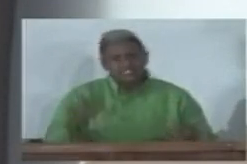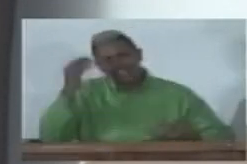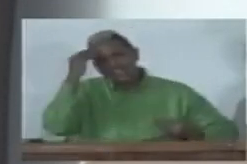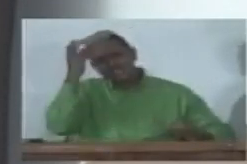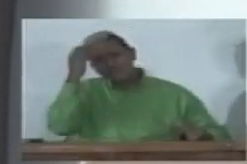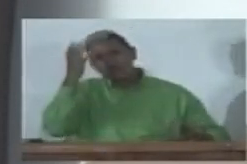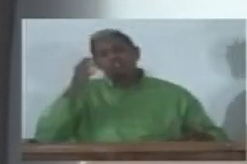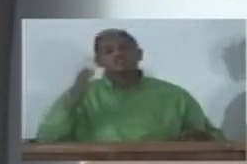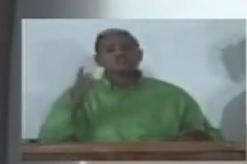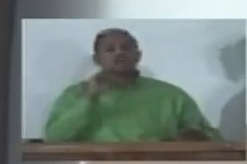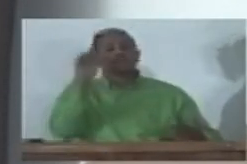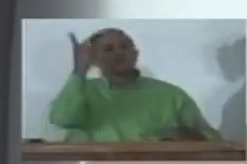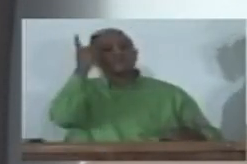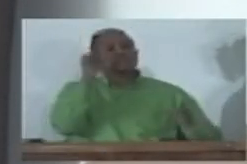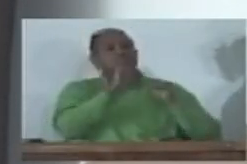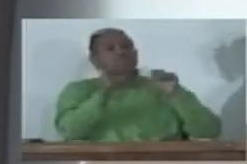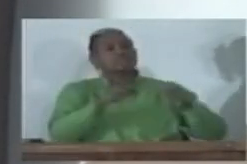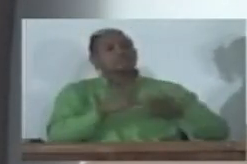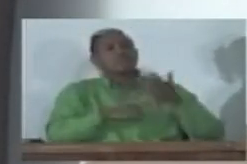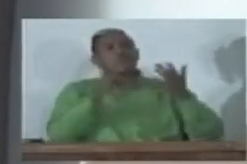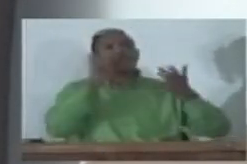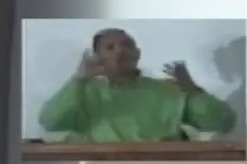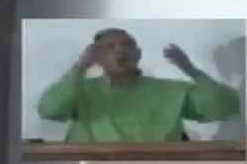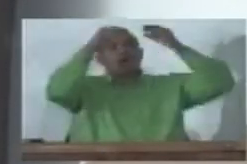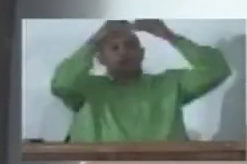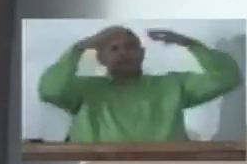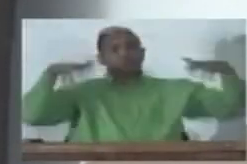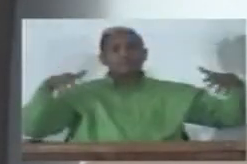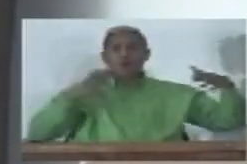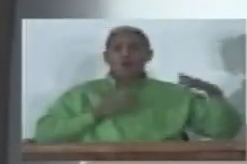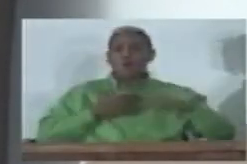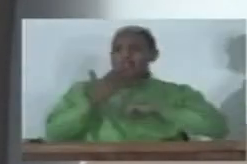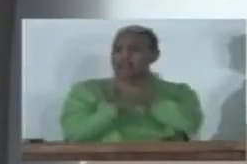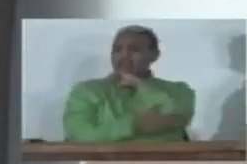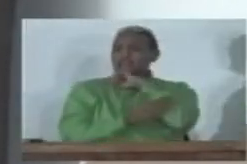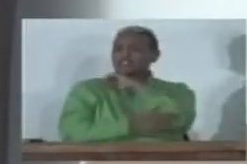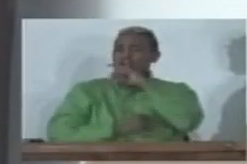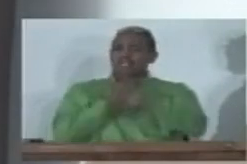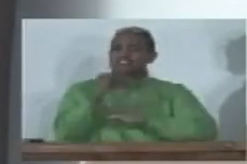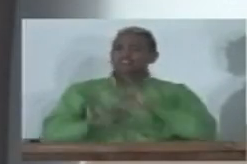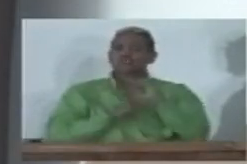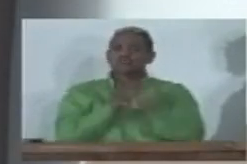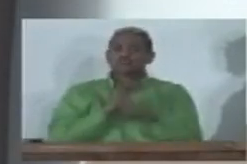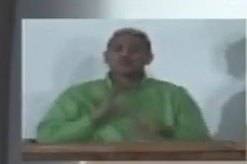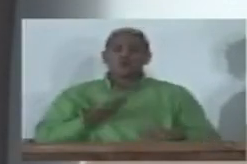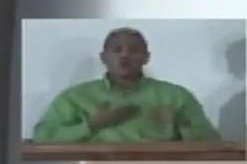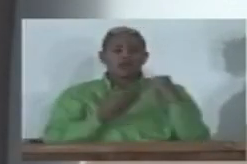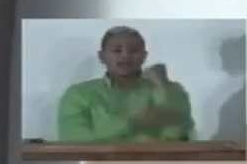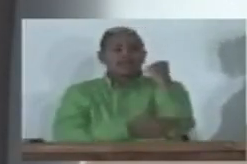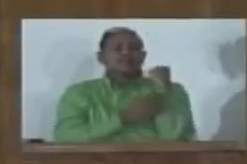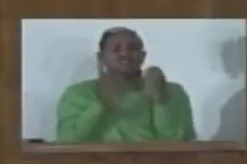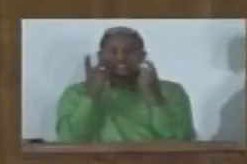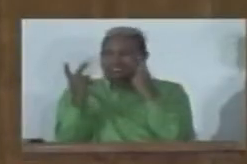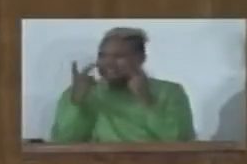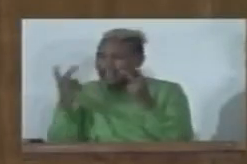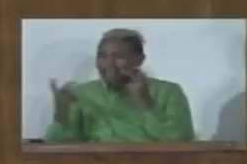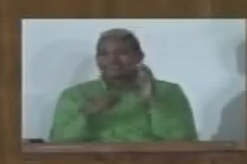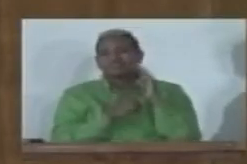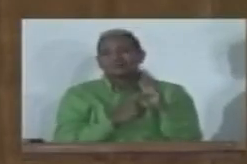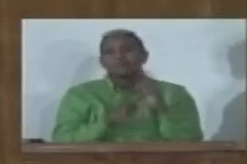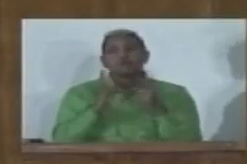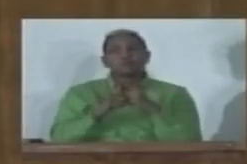on our political system, on our national institutions, our national sites, symbols, among